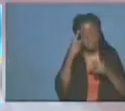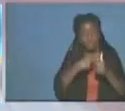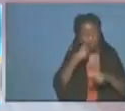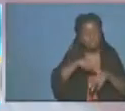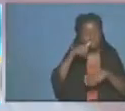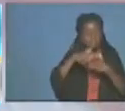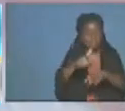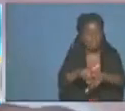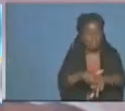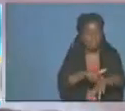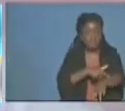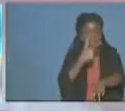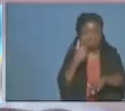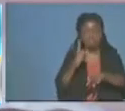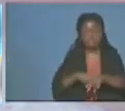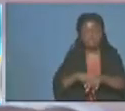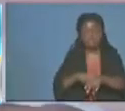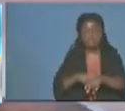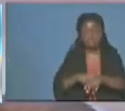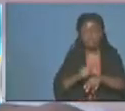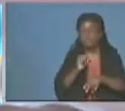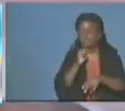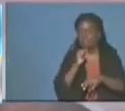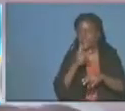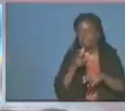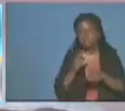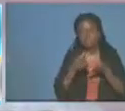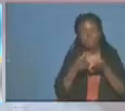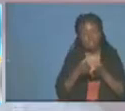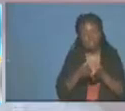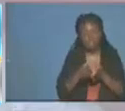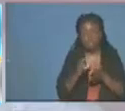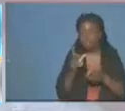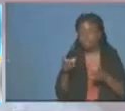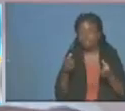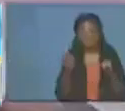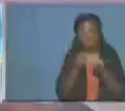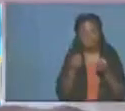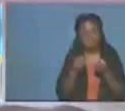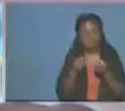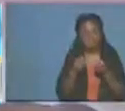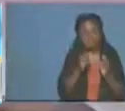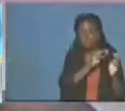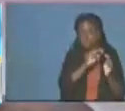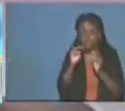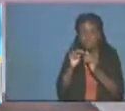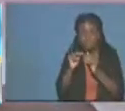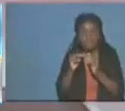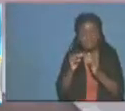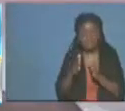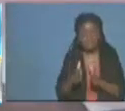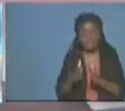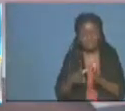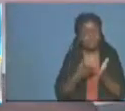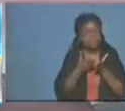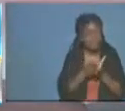time. Hasn't been a boat that has touched Abaco. A migrant boat has touched Abaco in some time now, and that's to